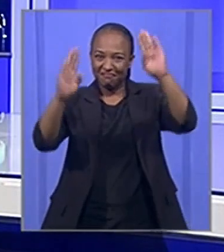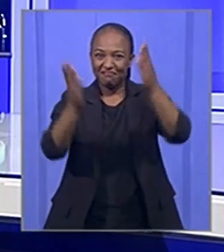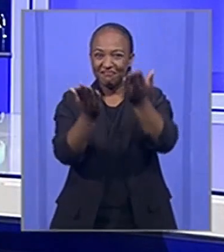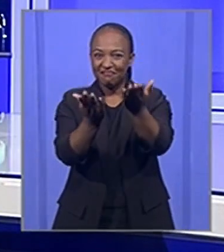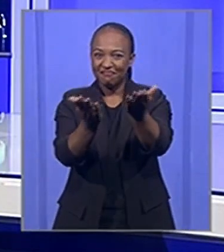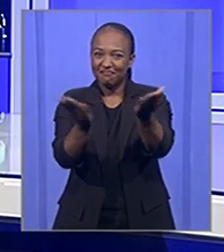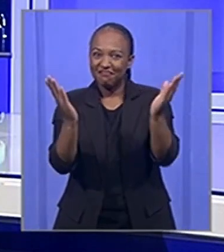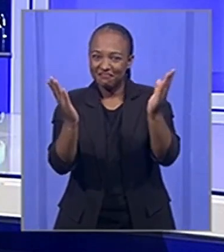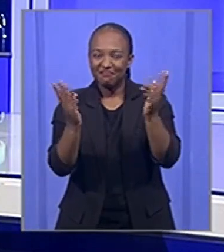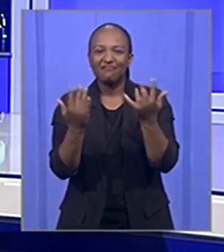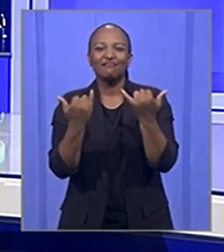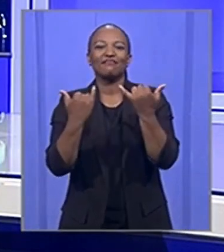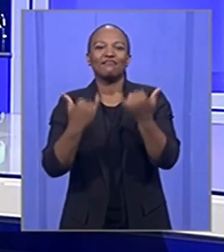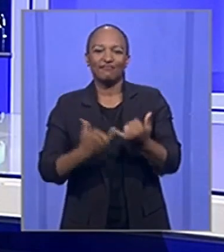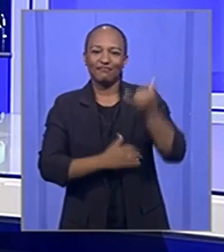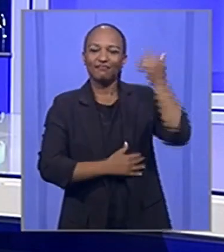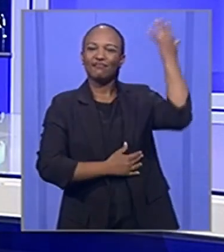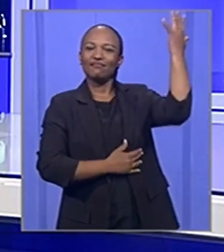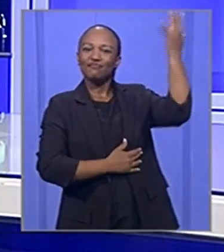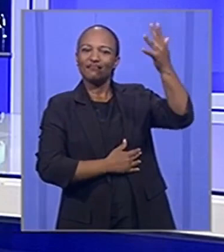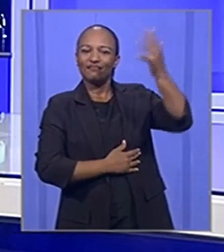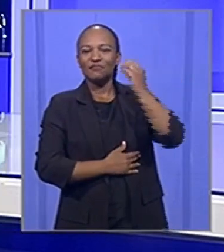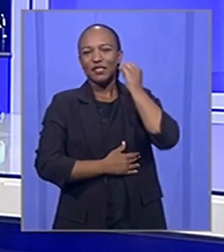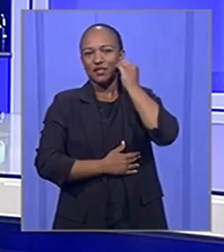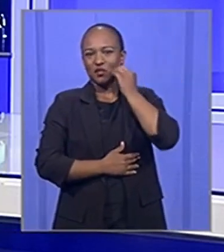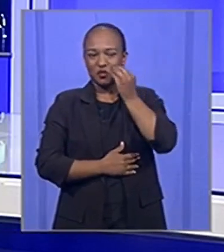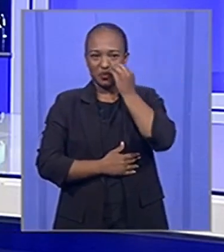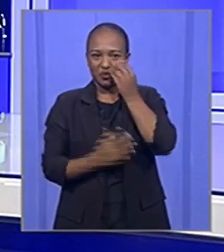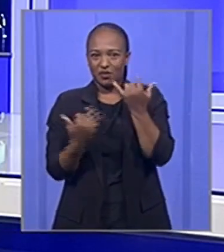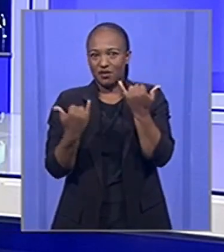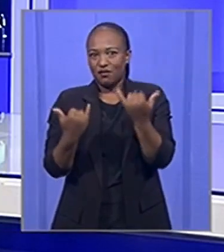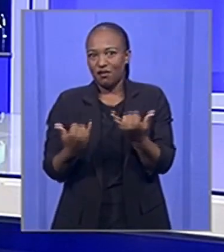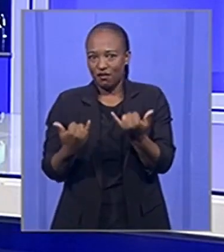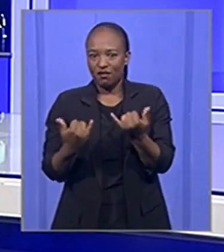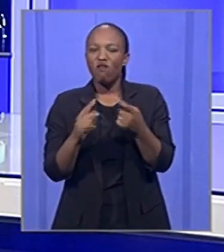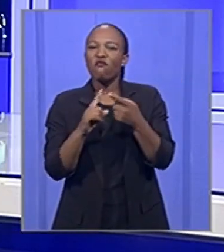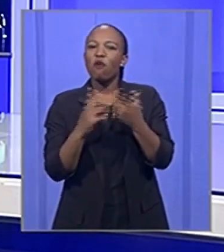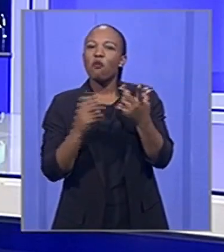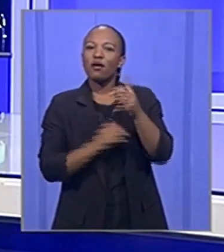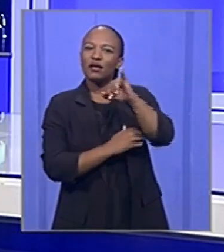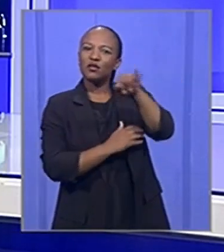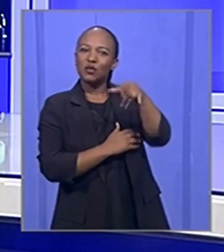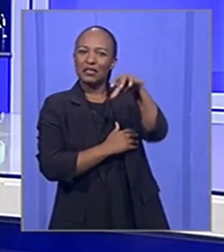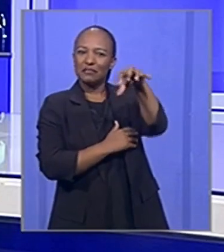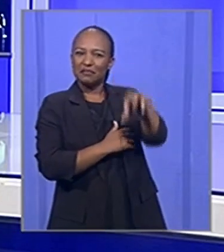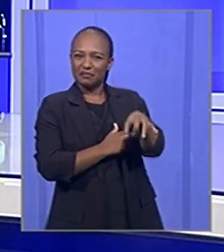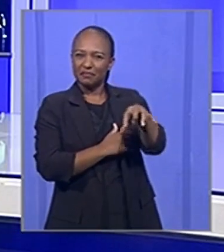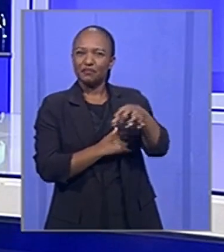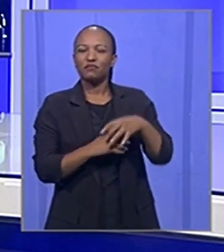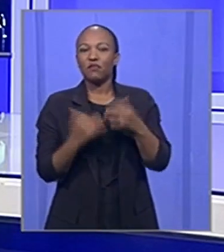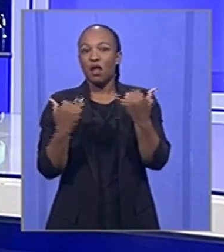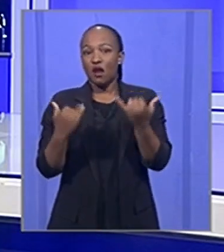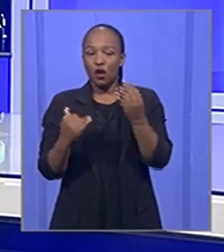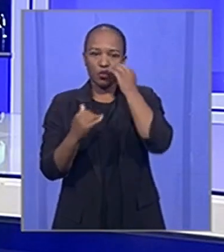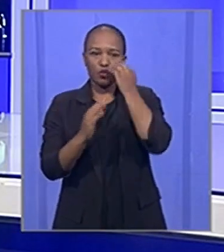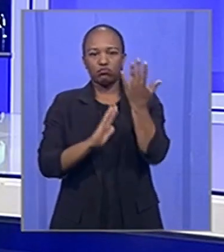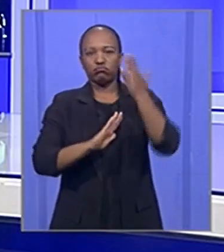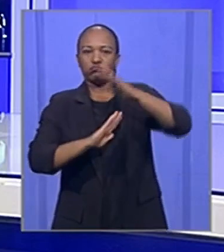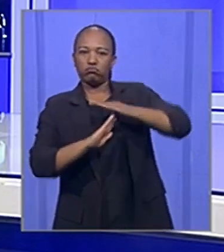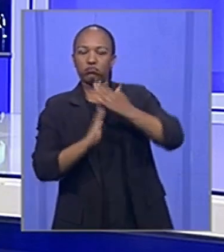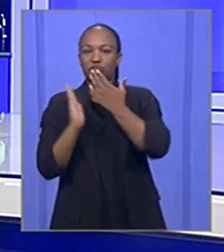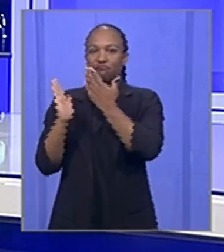majana ena ke kgaso ya ditaba tsa Sesotho tseo re utlisetsang tsona re le Auckland Park, Johannesburg. Re lekole